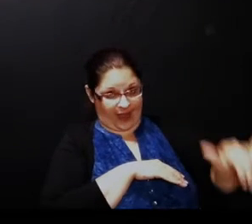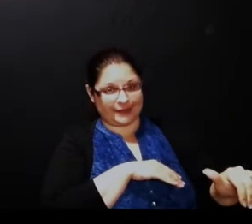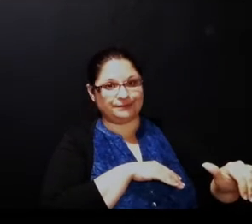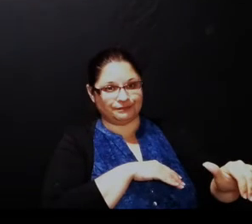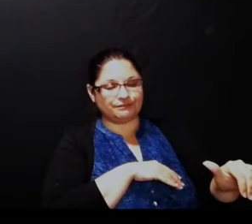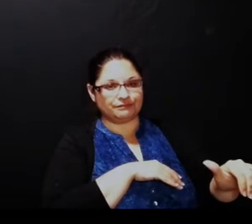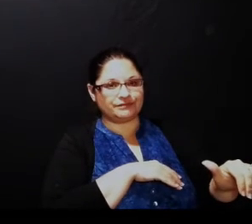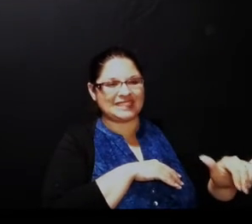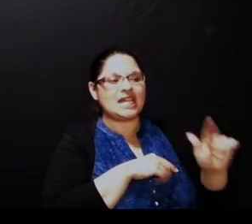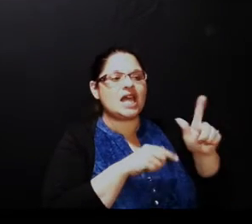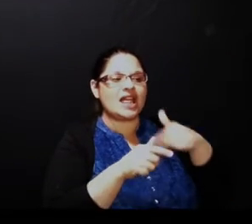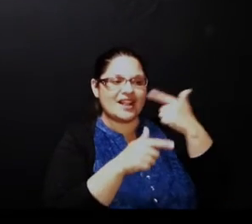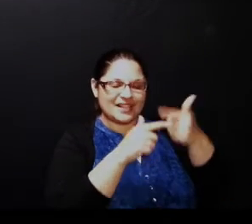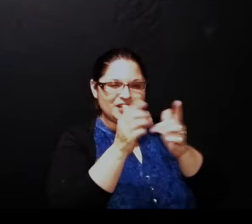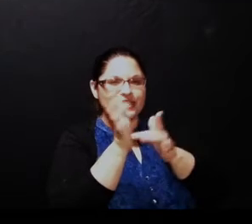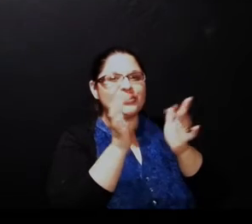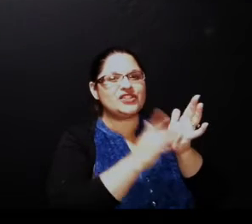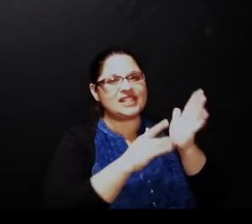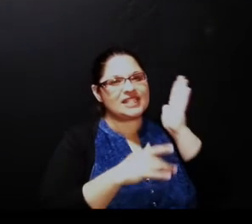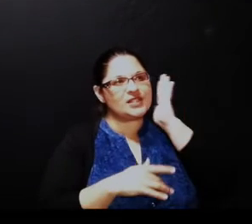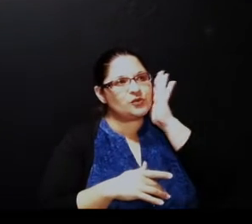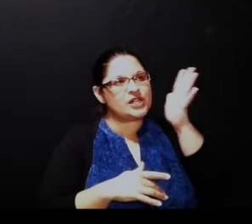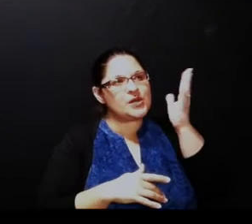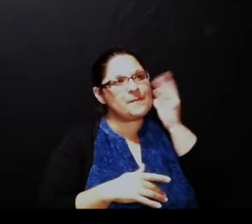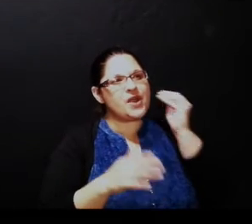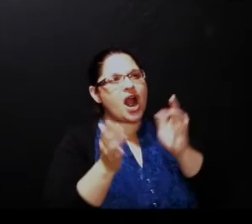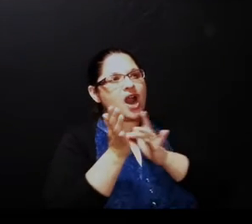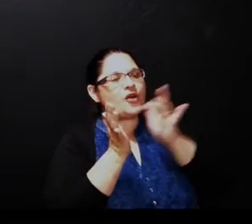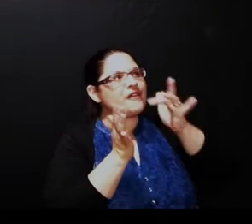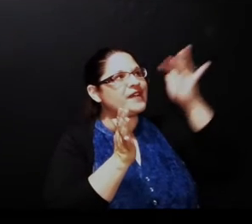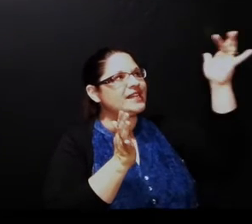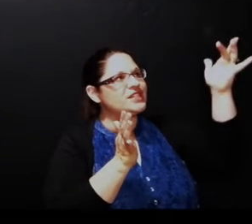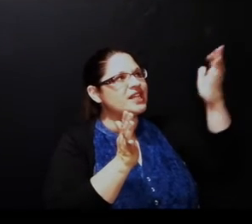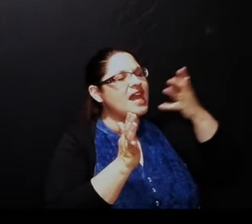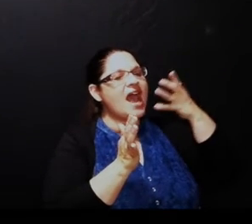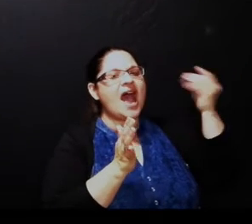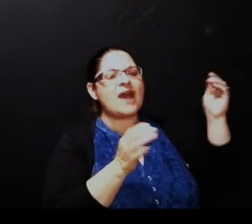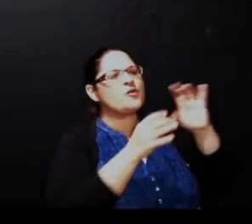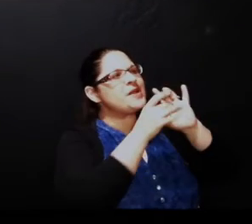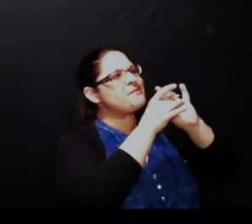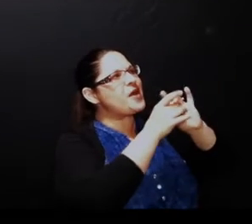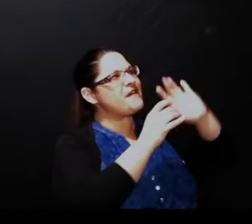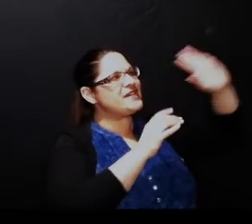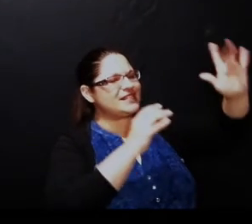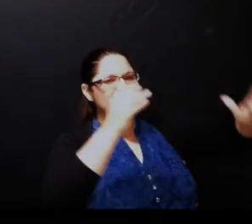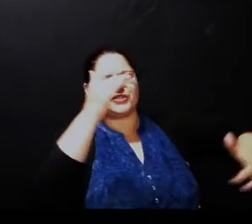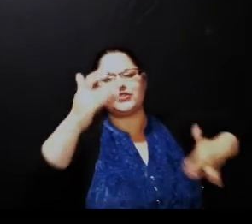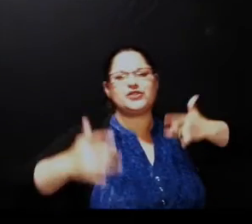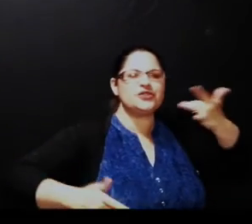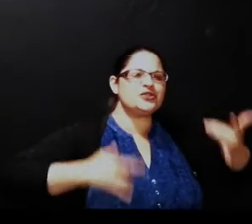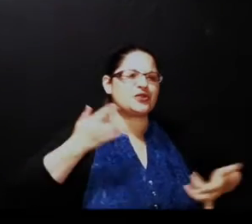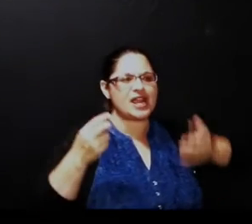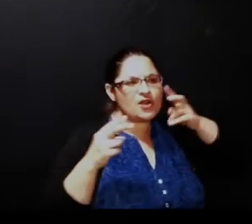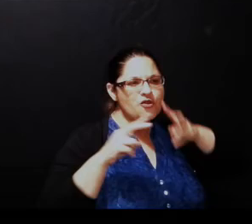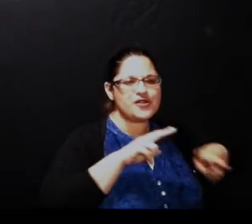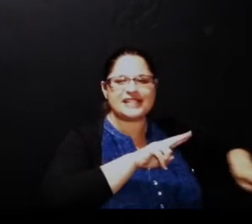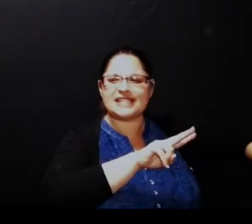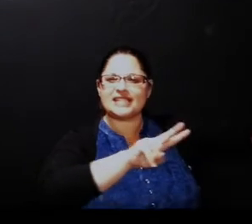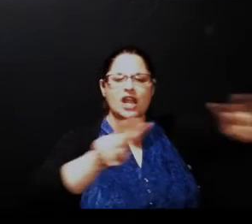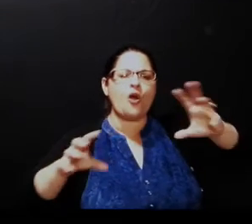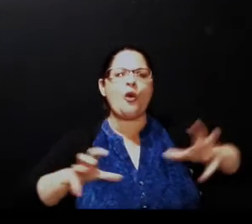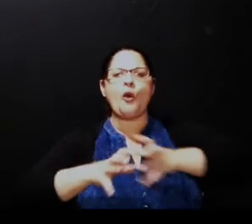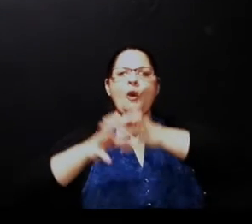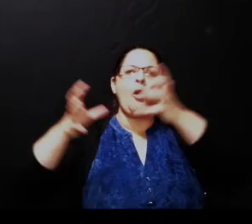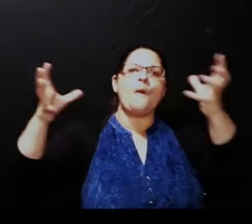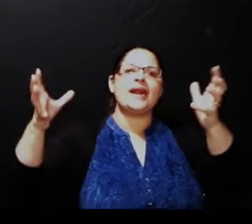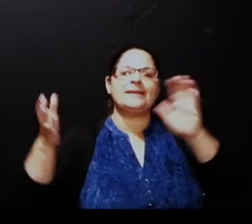cross, beyond the cross, Jesus says, I will be glorified, and it will be my joy to see men and women and boys and girls